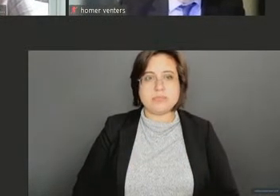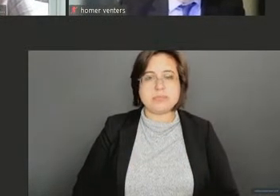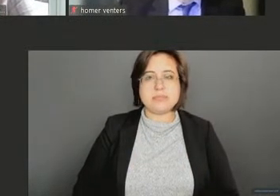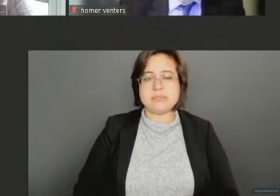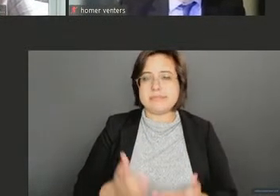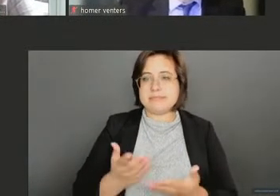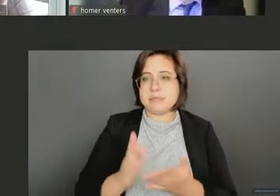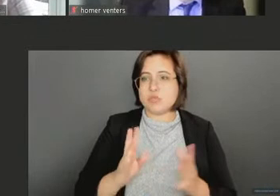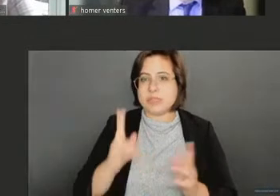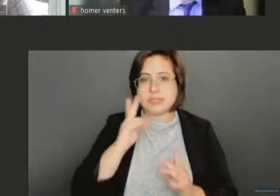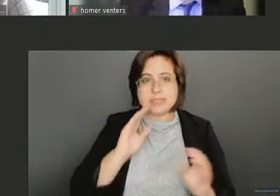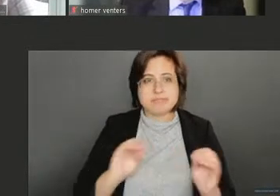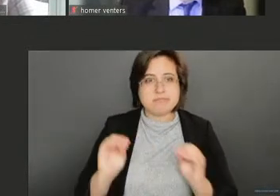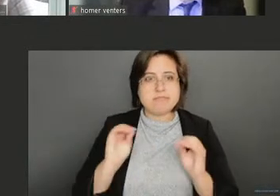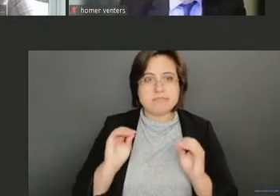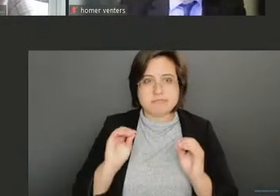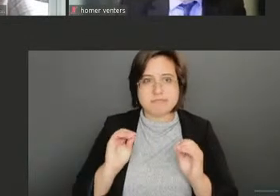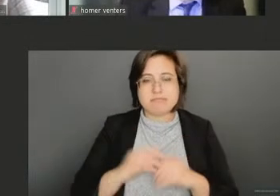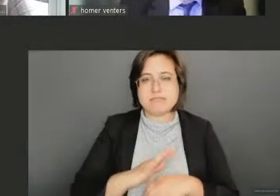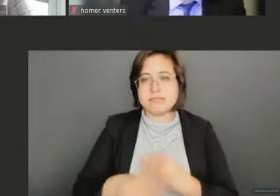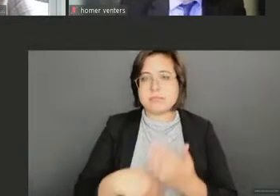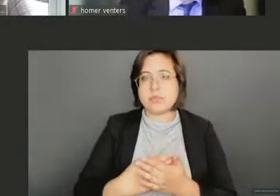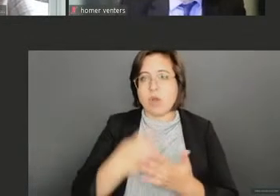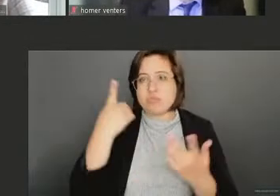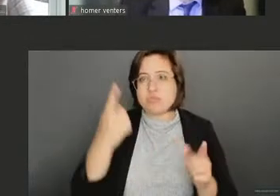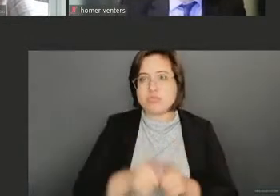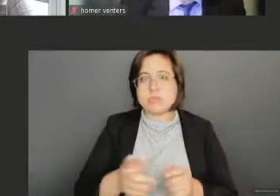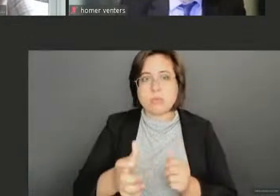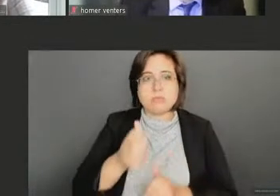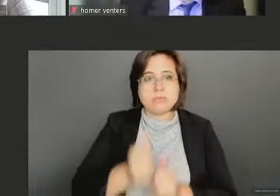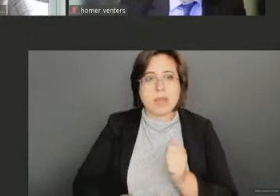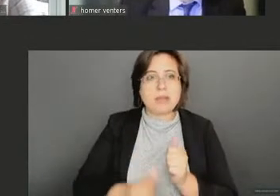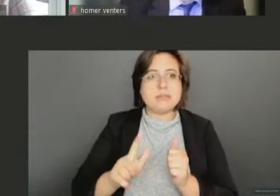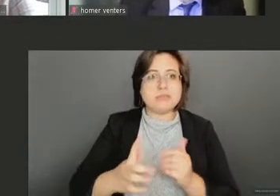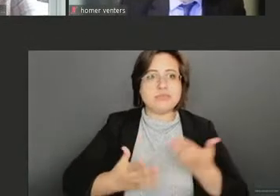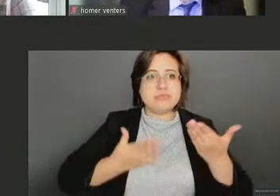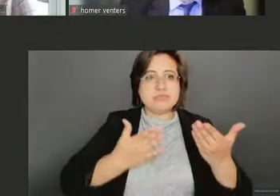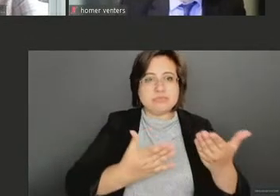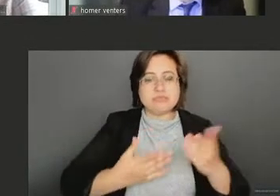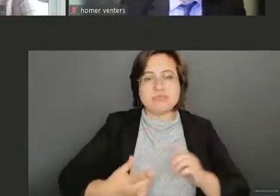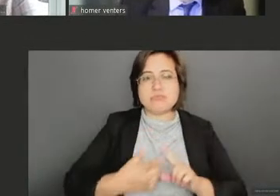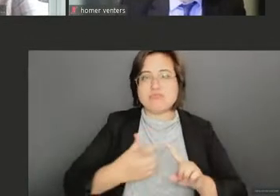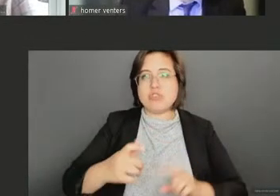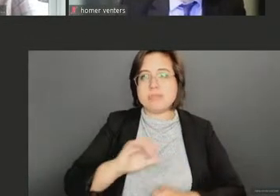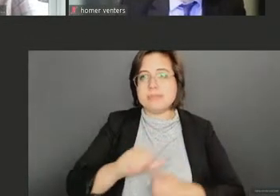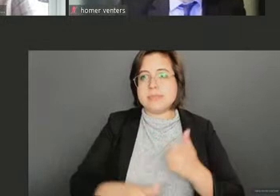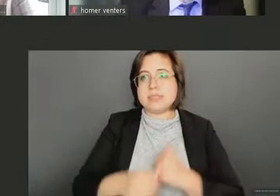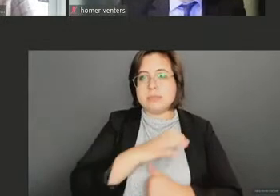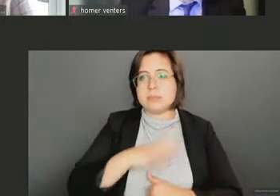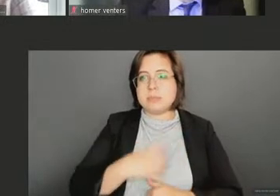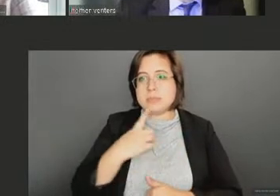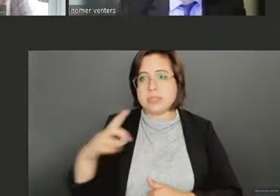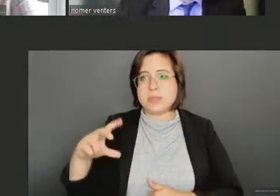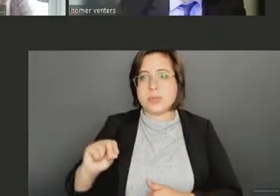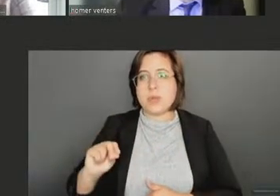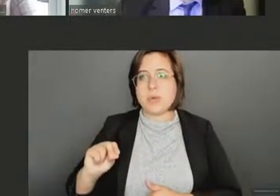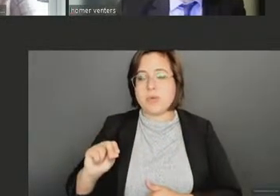Seeing none, all in favor of the slate of interim recommendations from the subcommittee, please signal by